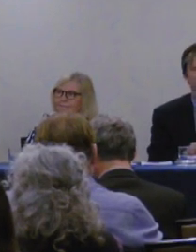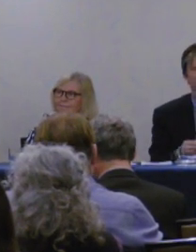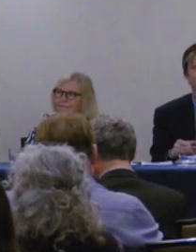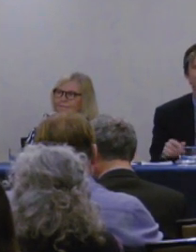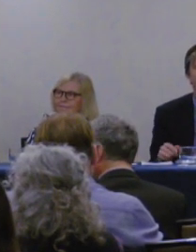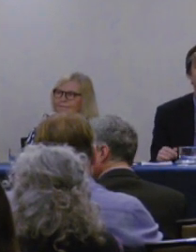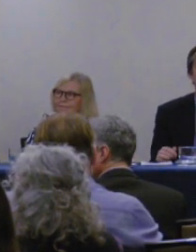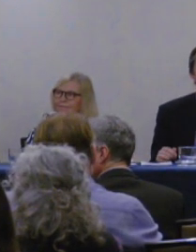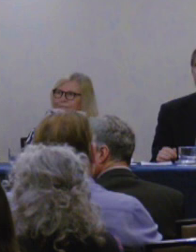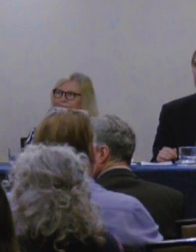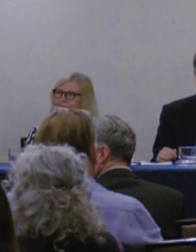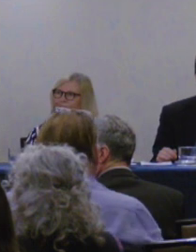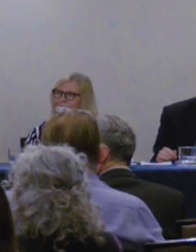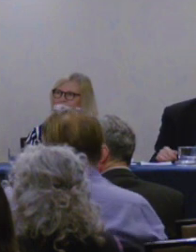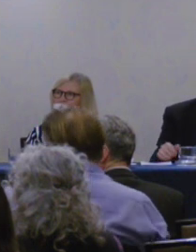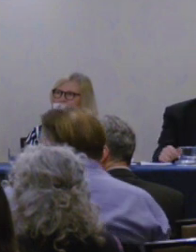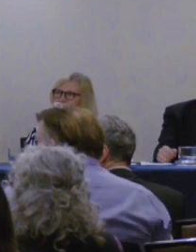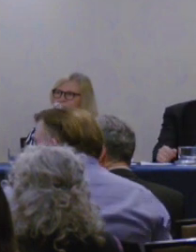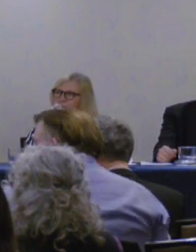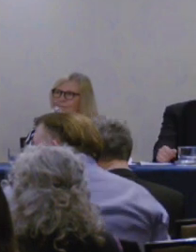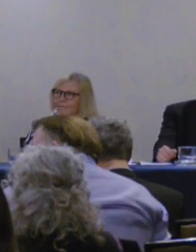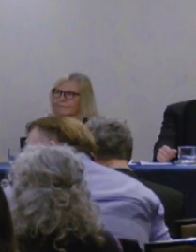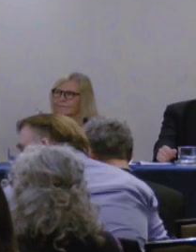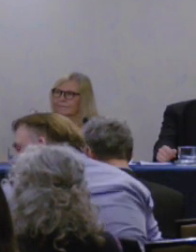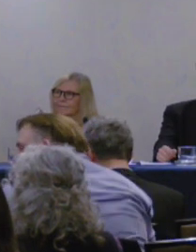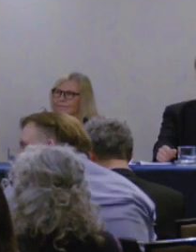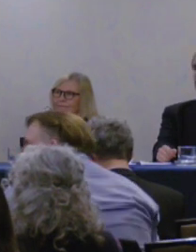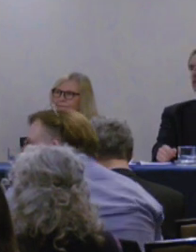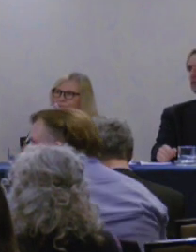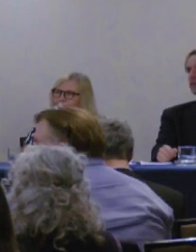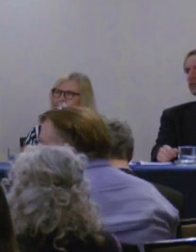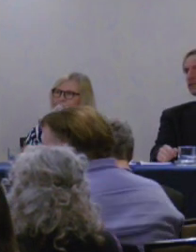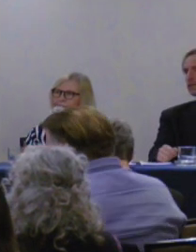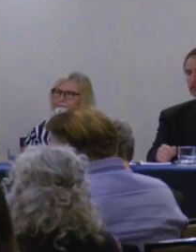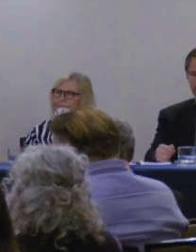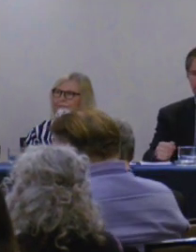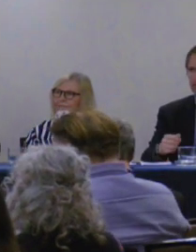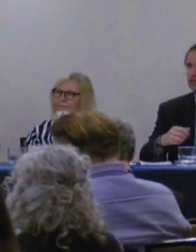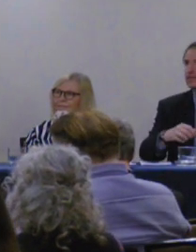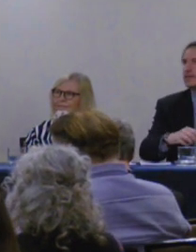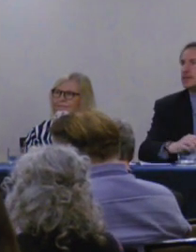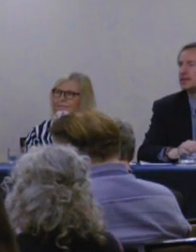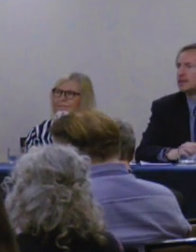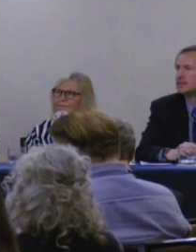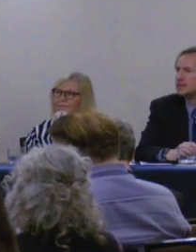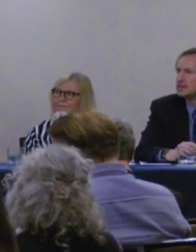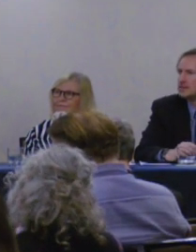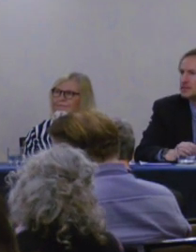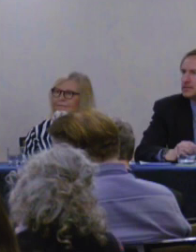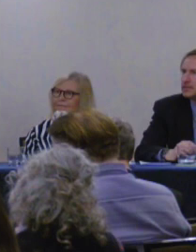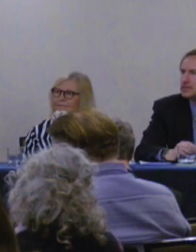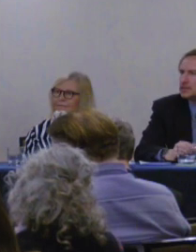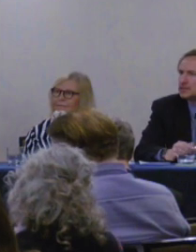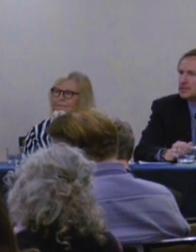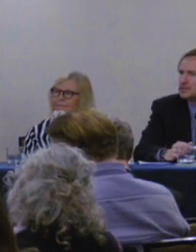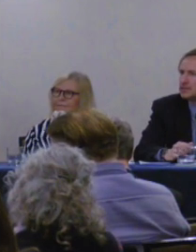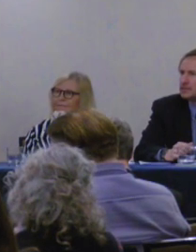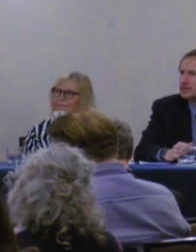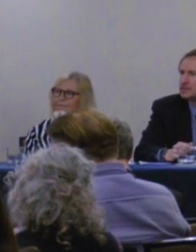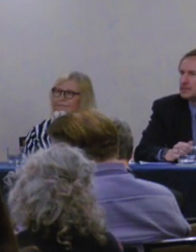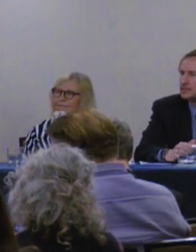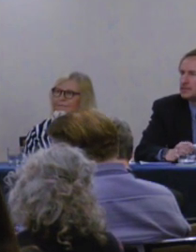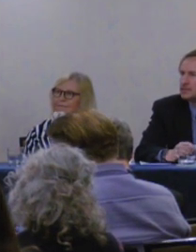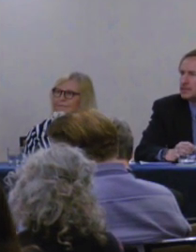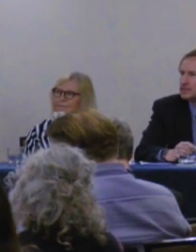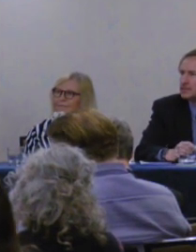name is Rebecca Vieira. I'm with University of Colorado Boulder, specifically with the PhET Interactive Simulations Project. One of the things